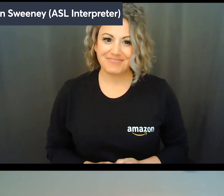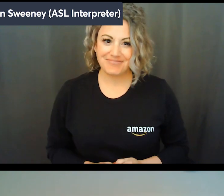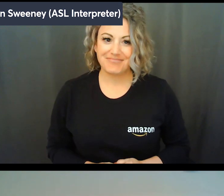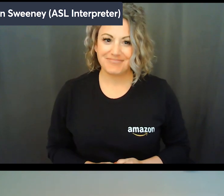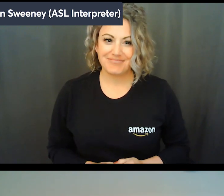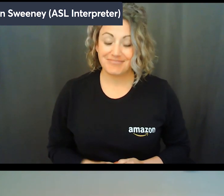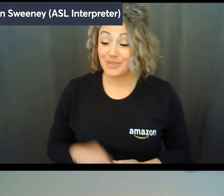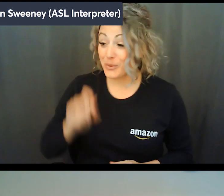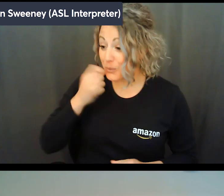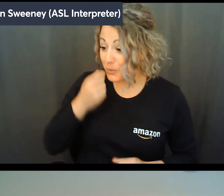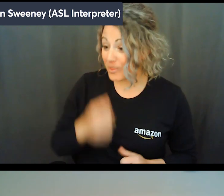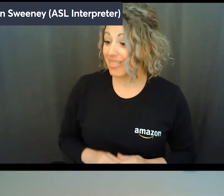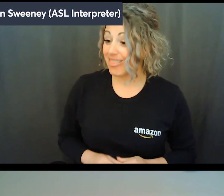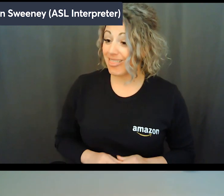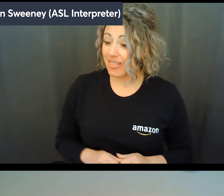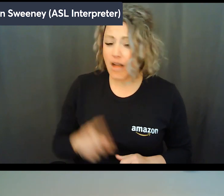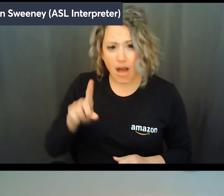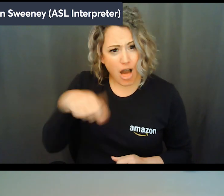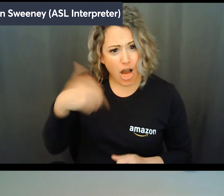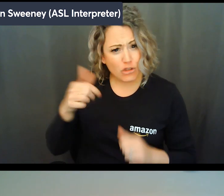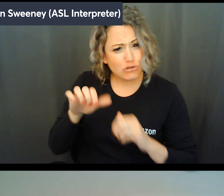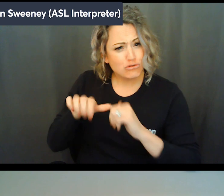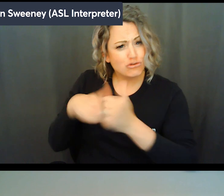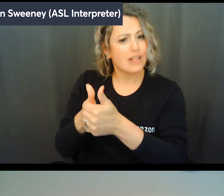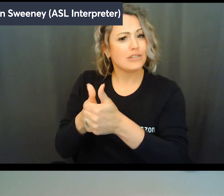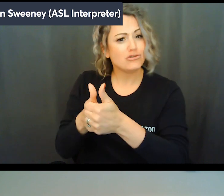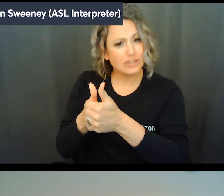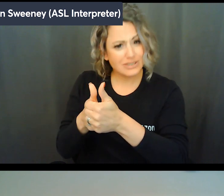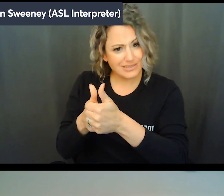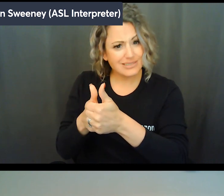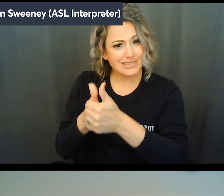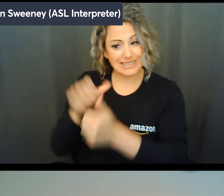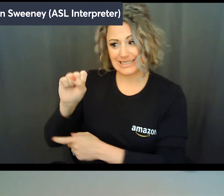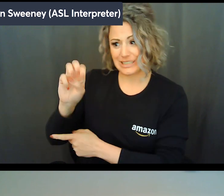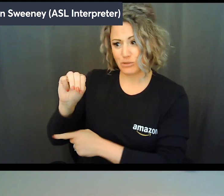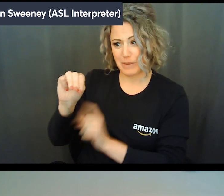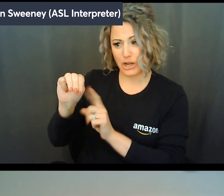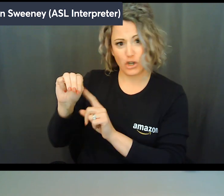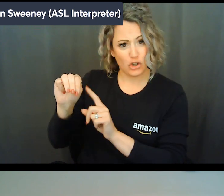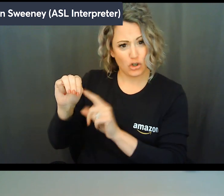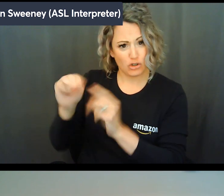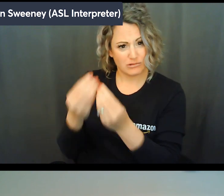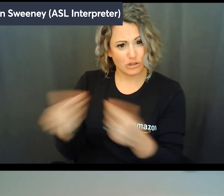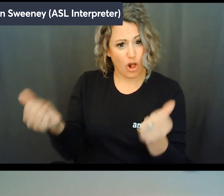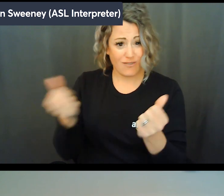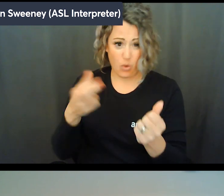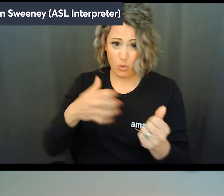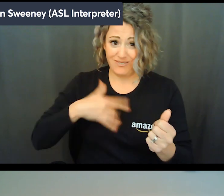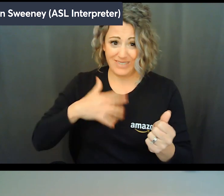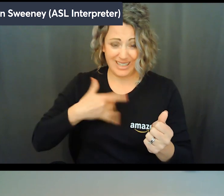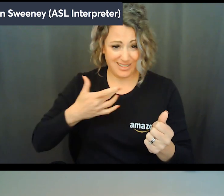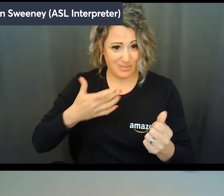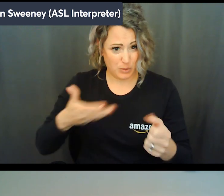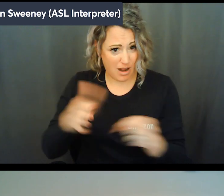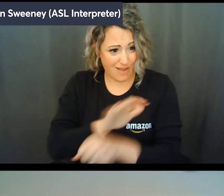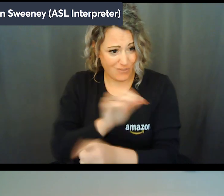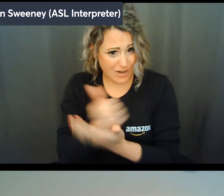Cool. Are there any other challenges that SageMaker solves, or have we pretty much covered all the bases